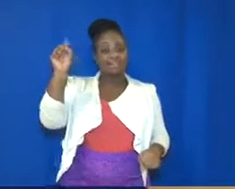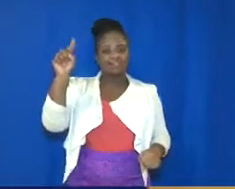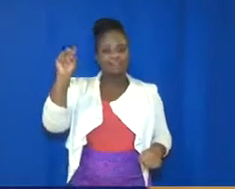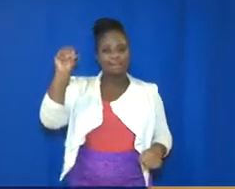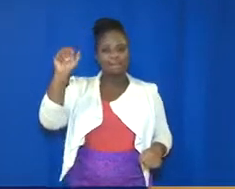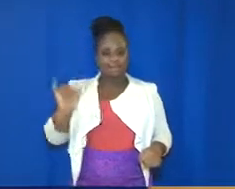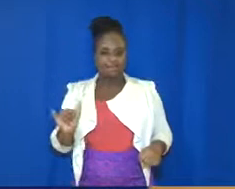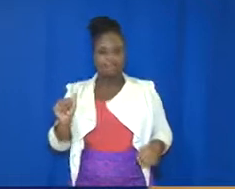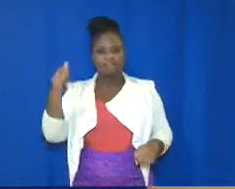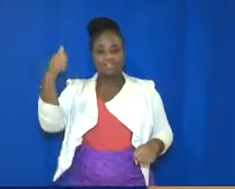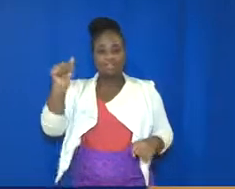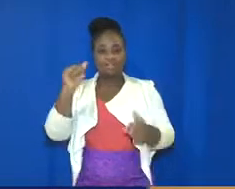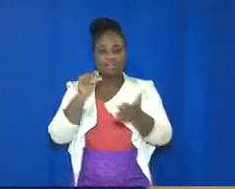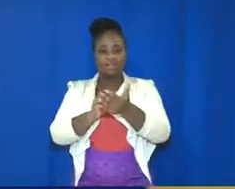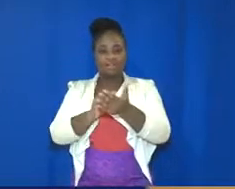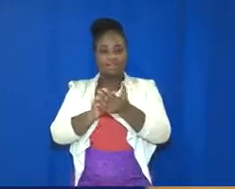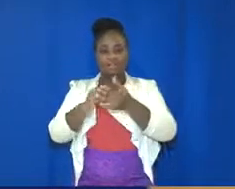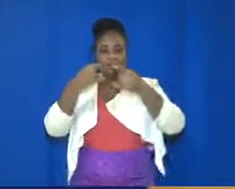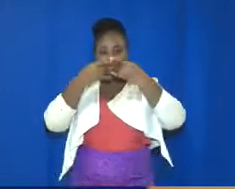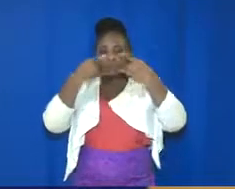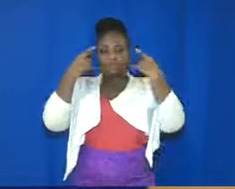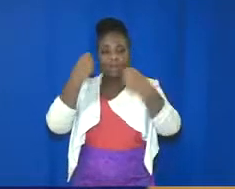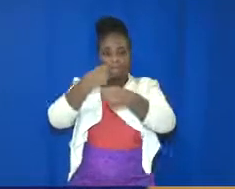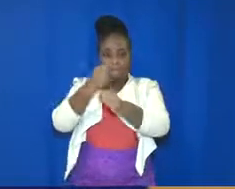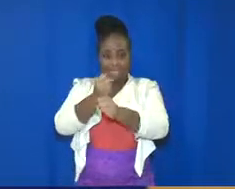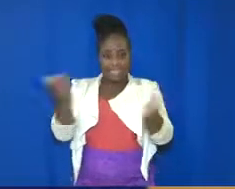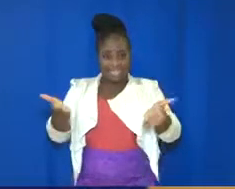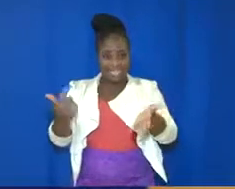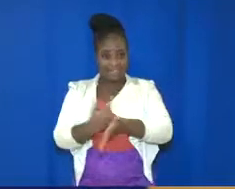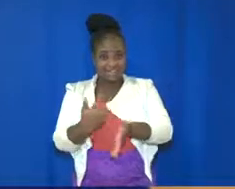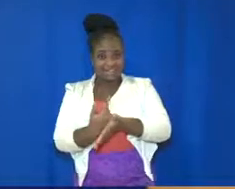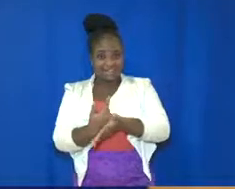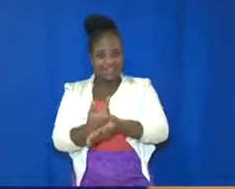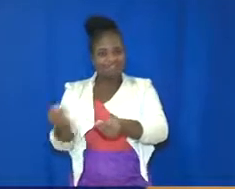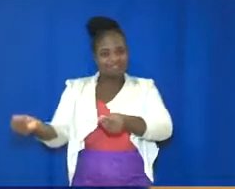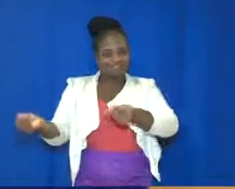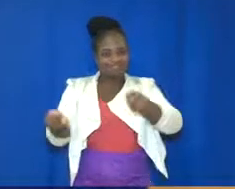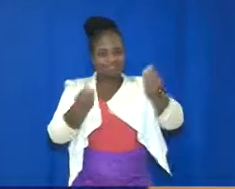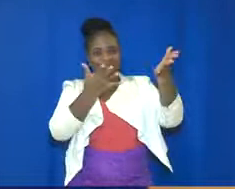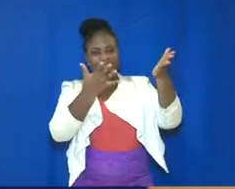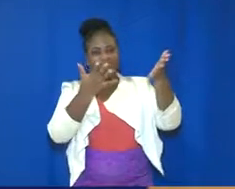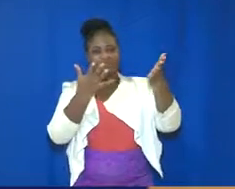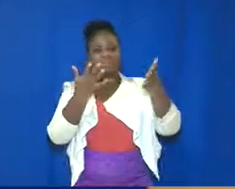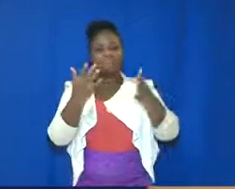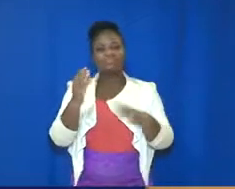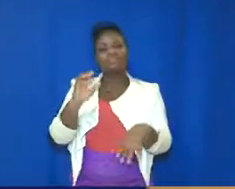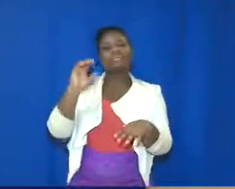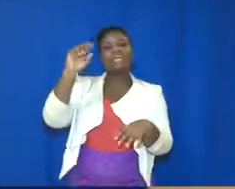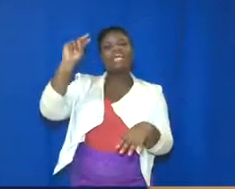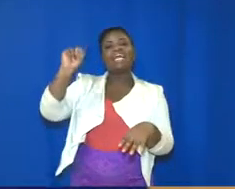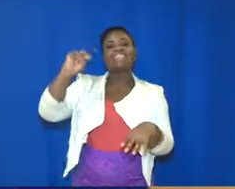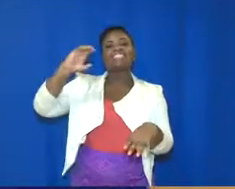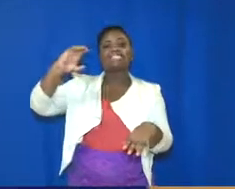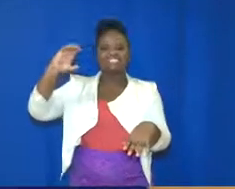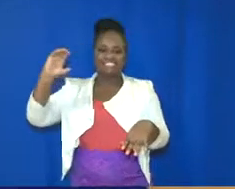11th May, 10,000 domestically produced face masks and more money will be delivered to the National Commission for